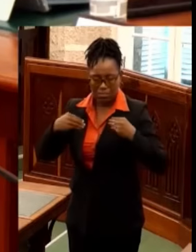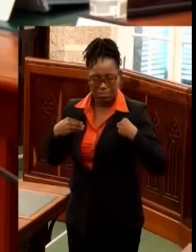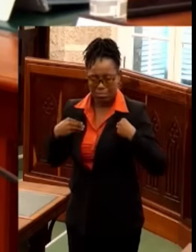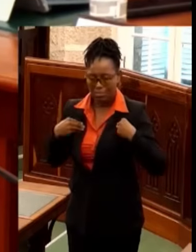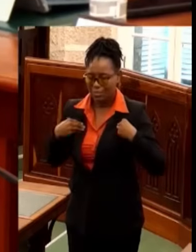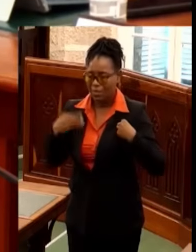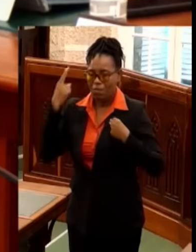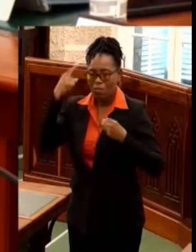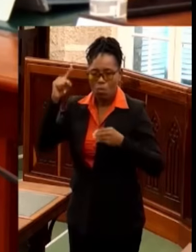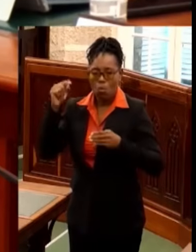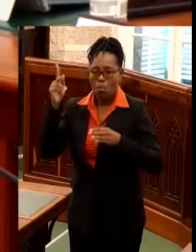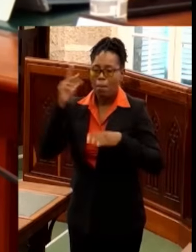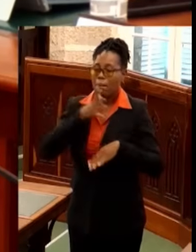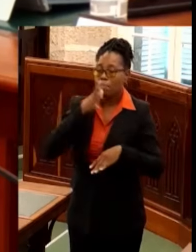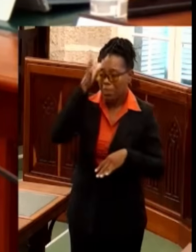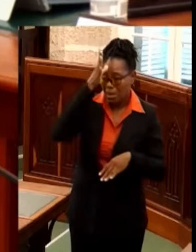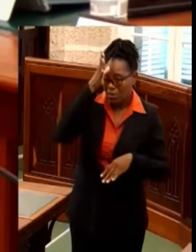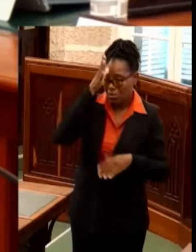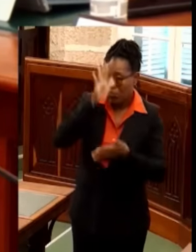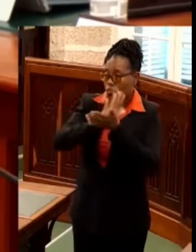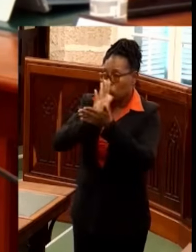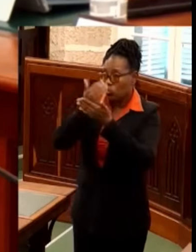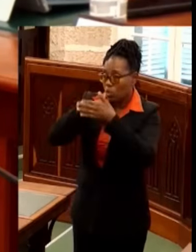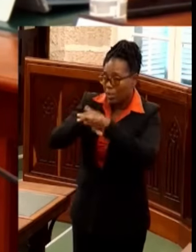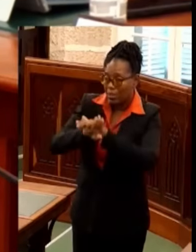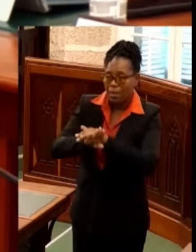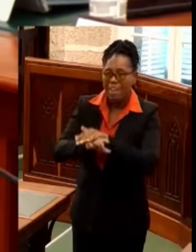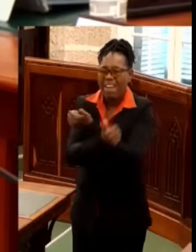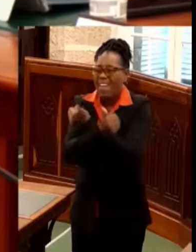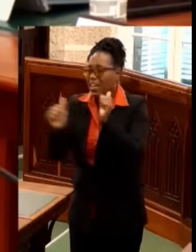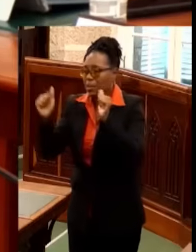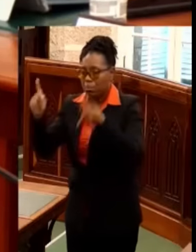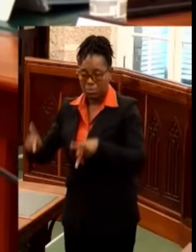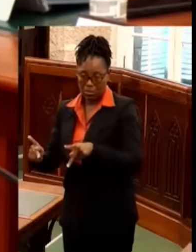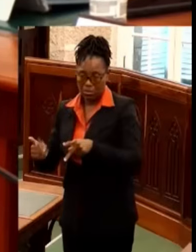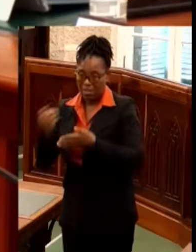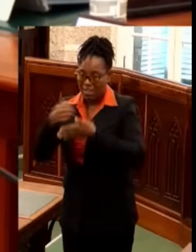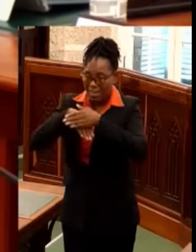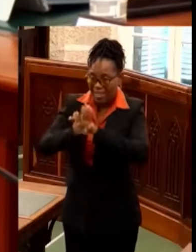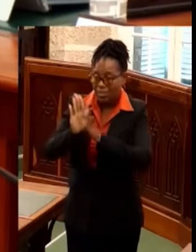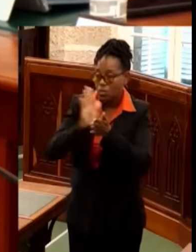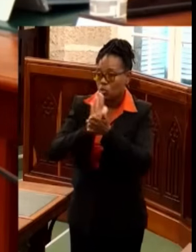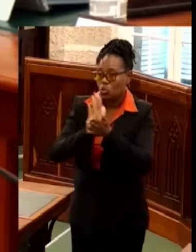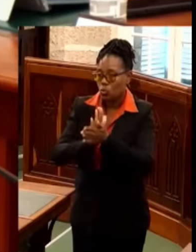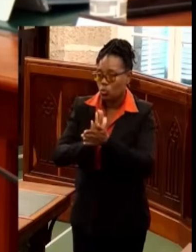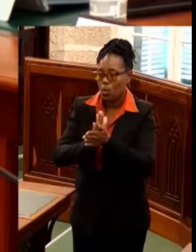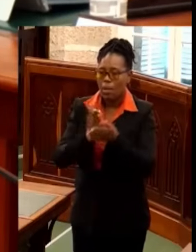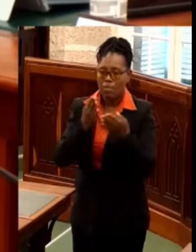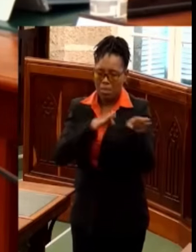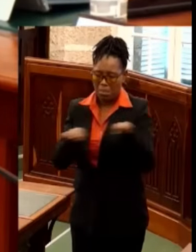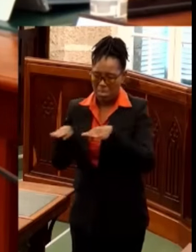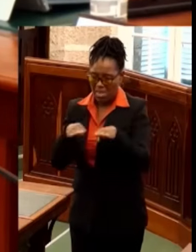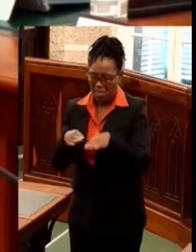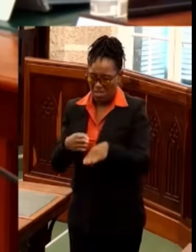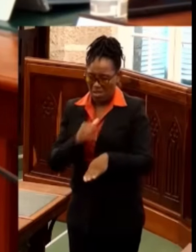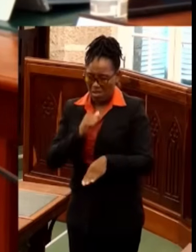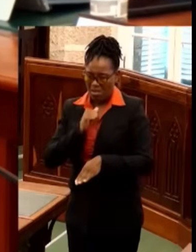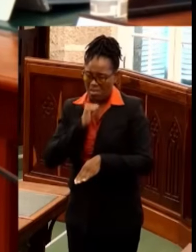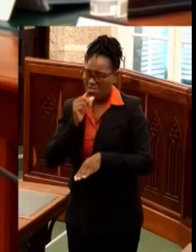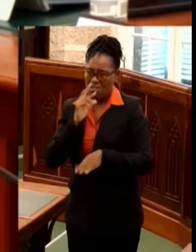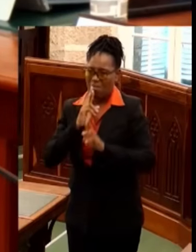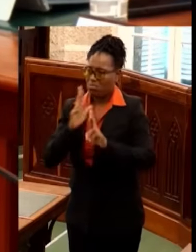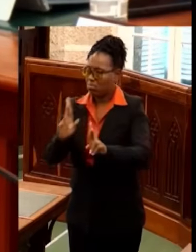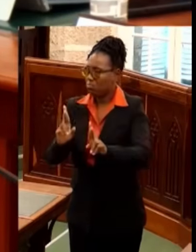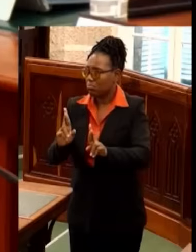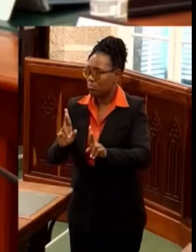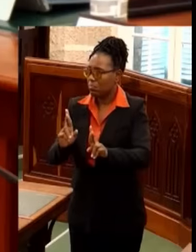to parents going on school compounds, or anybody for that matter, and behaving in that kind of disrespectful way. The schools